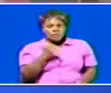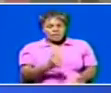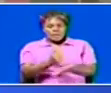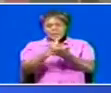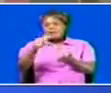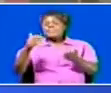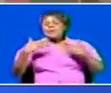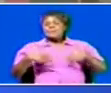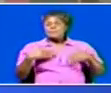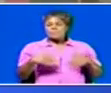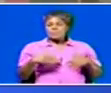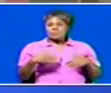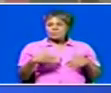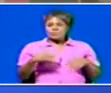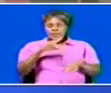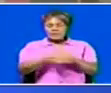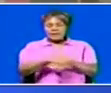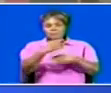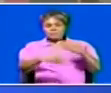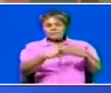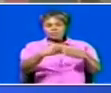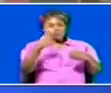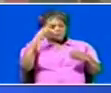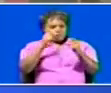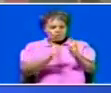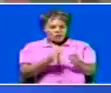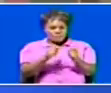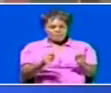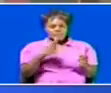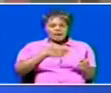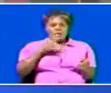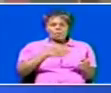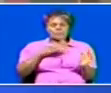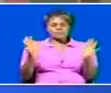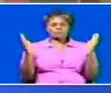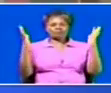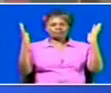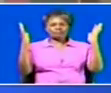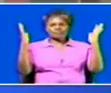wenzetu pia, tuweze kupata equipment kama hii kwa wakulima wetu.